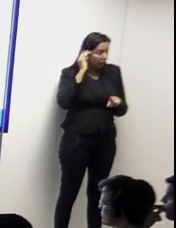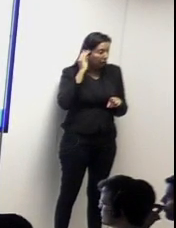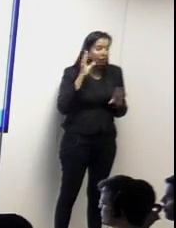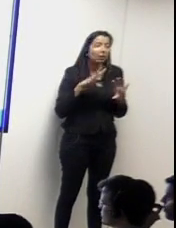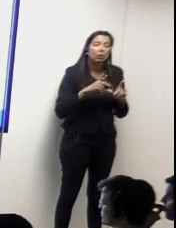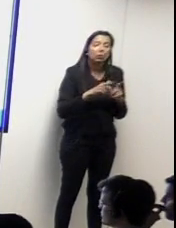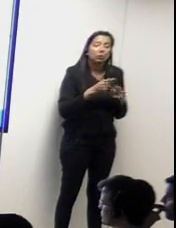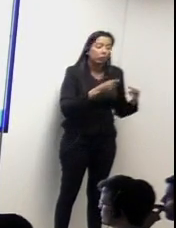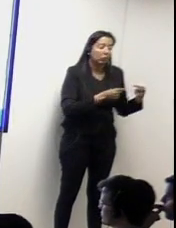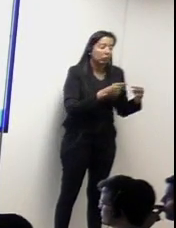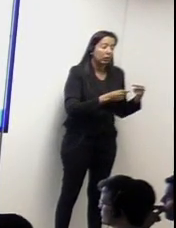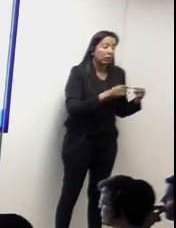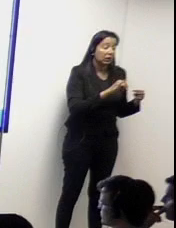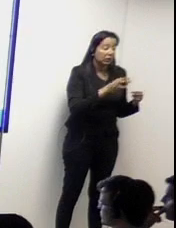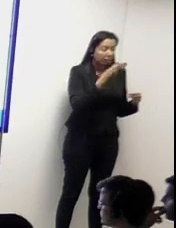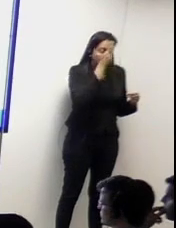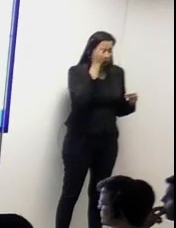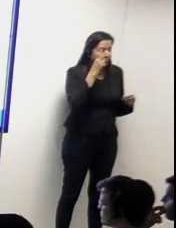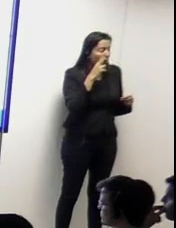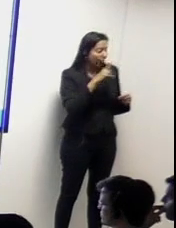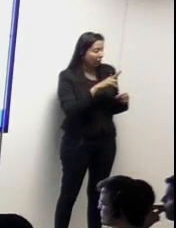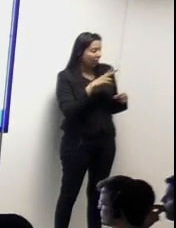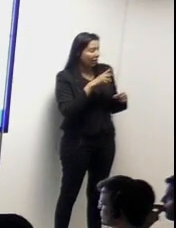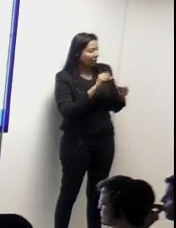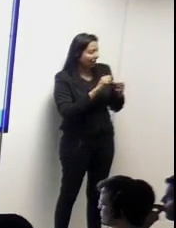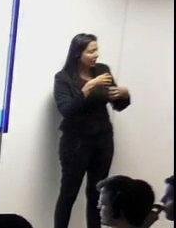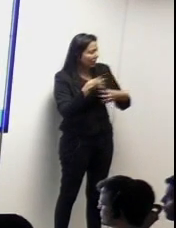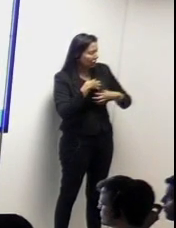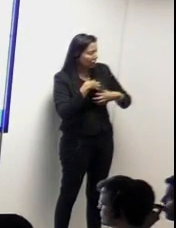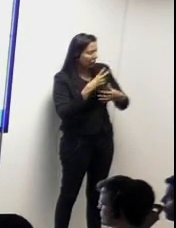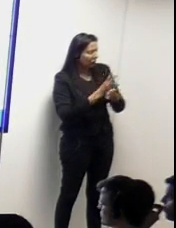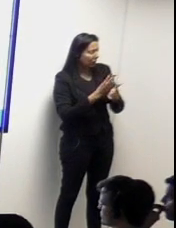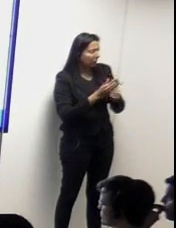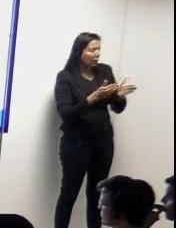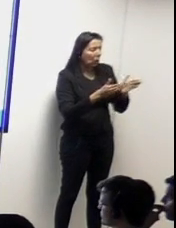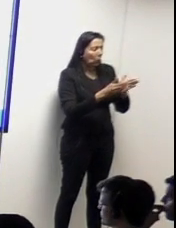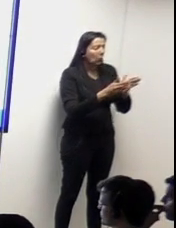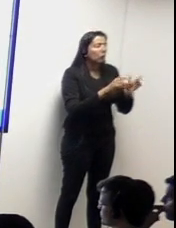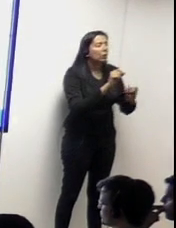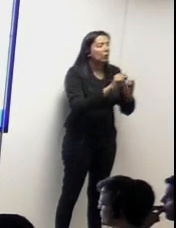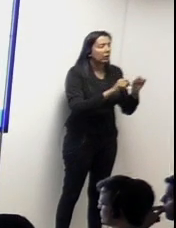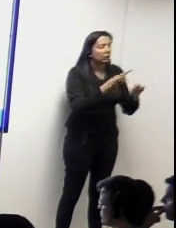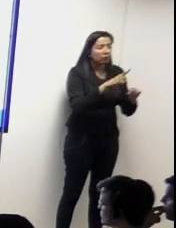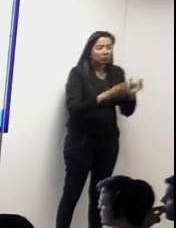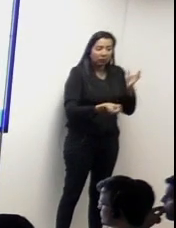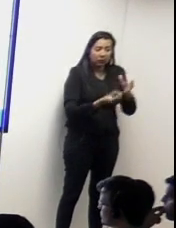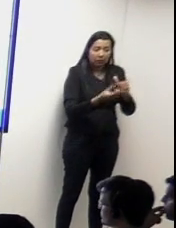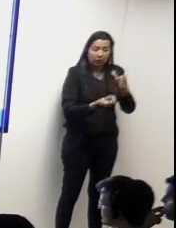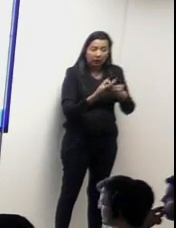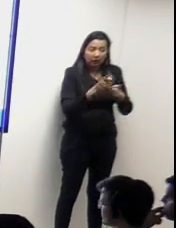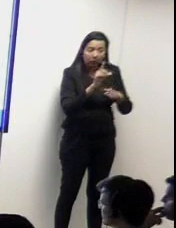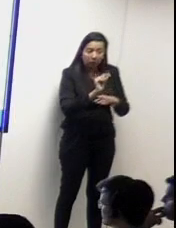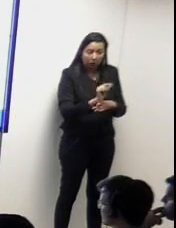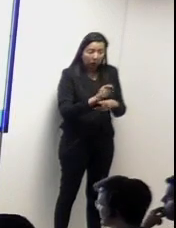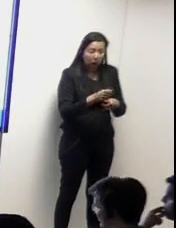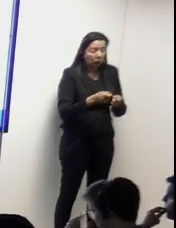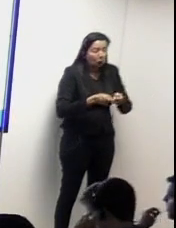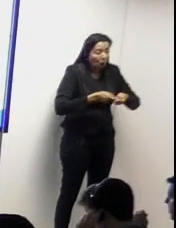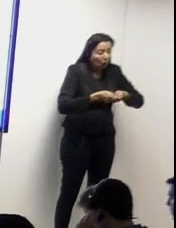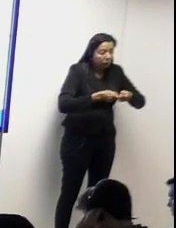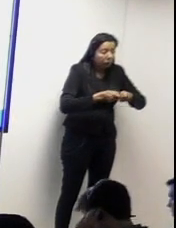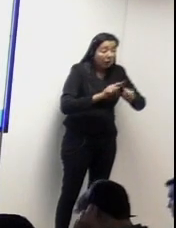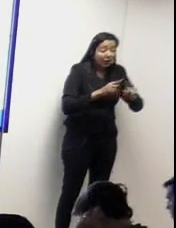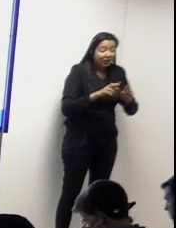sense. The final policy he came up with was very controversial, and people didn't like it. But the model eventually